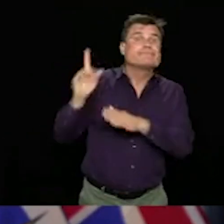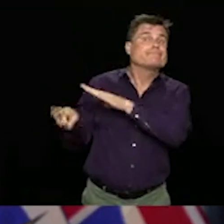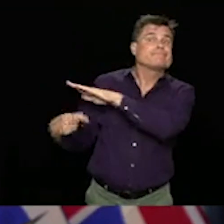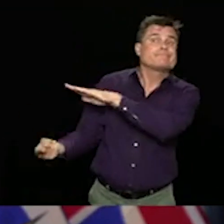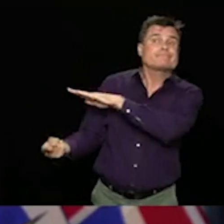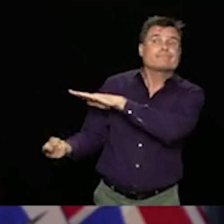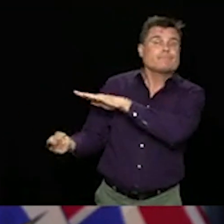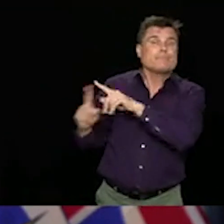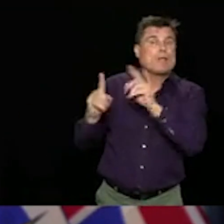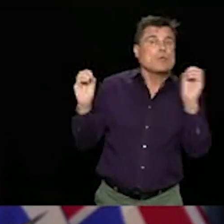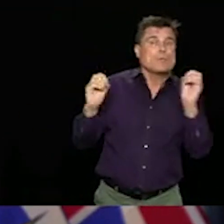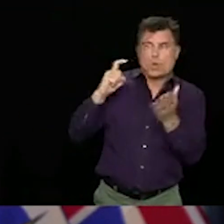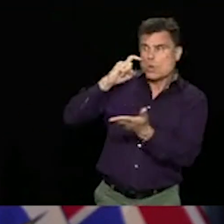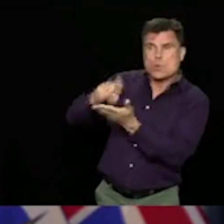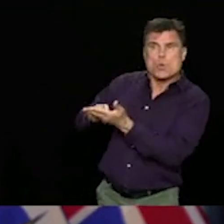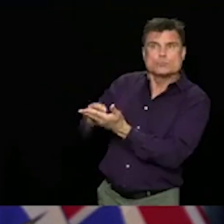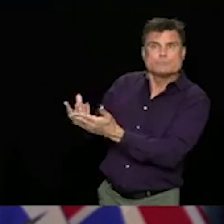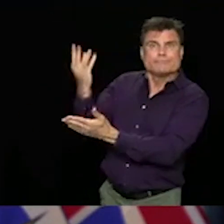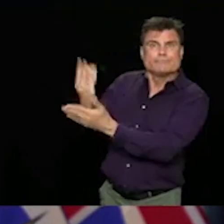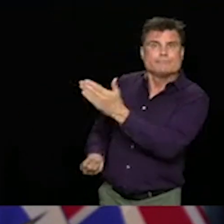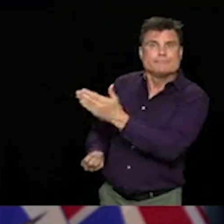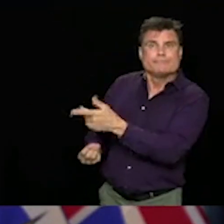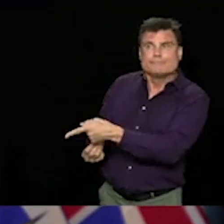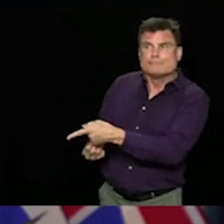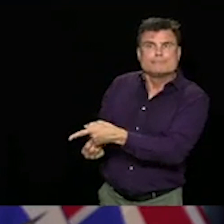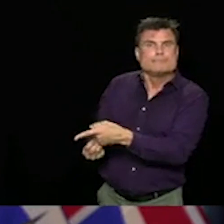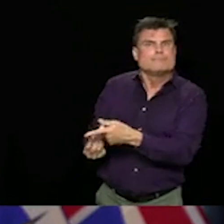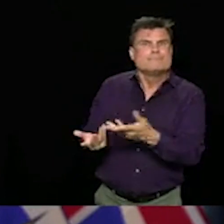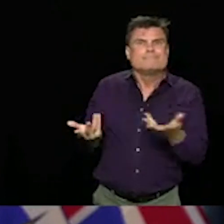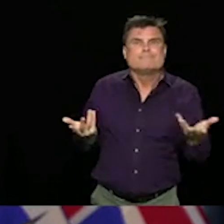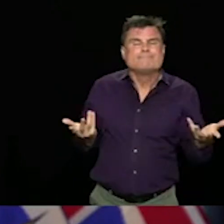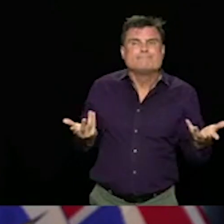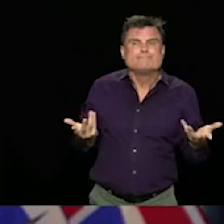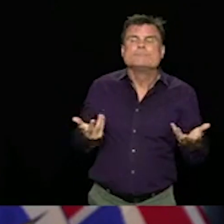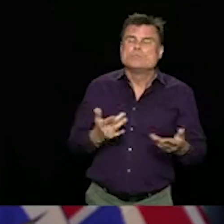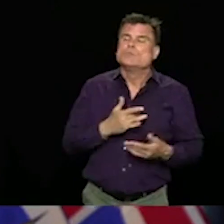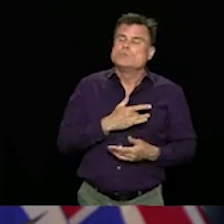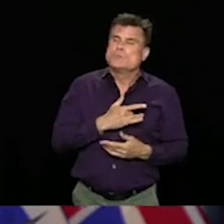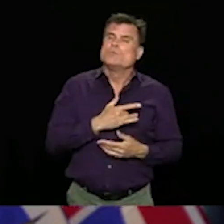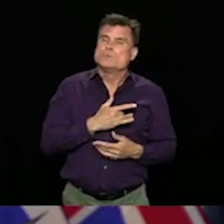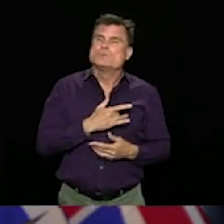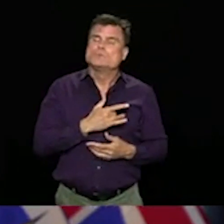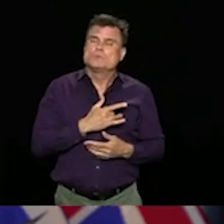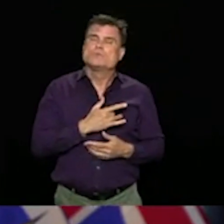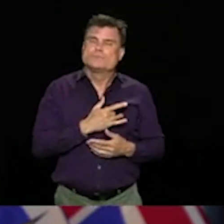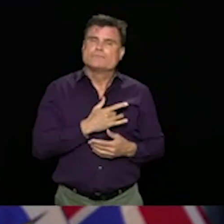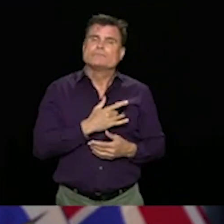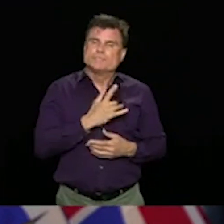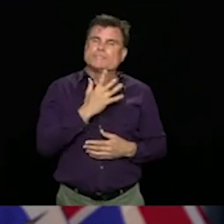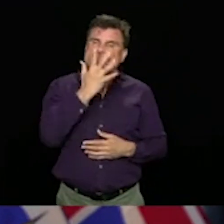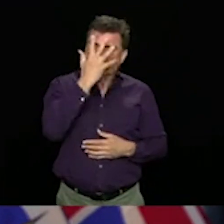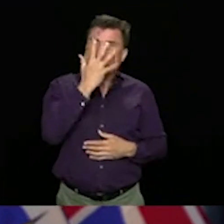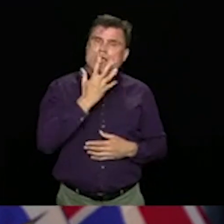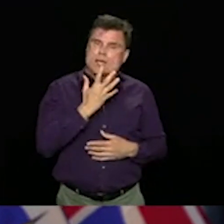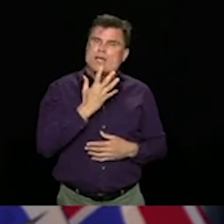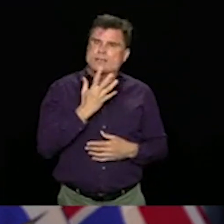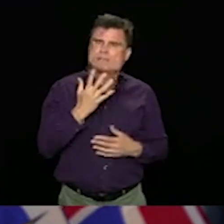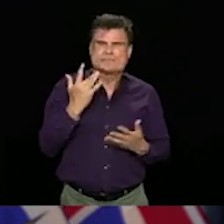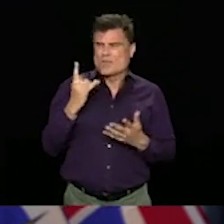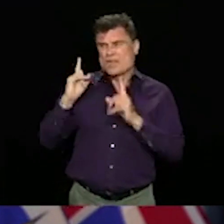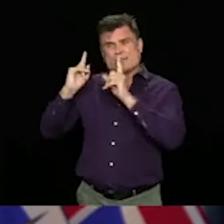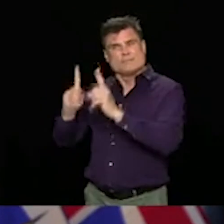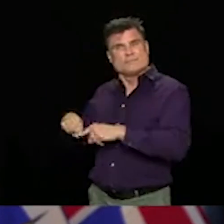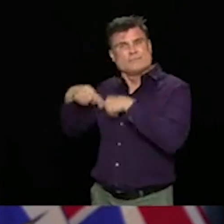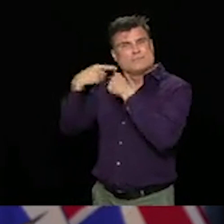It has been particularly hard in these last 3 months because we had been making such progress in addressing the many